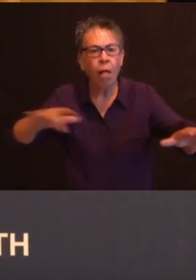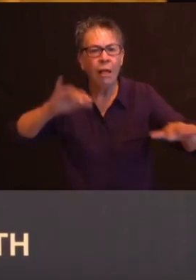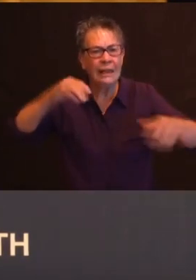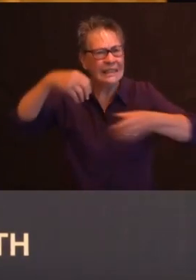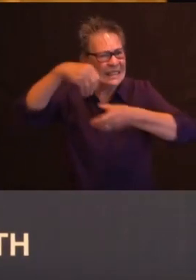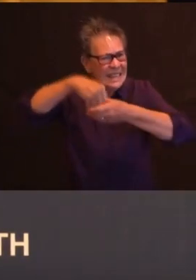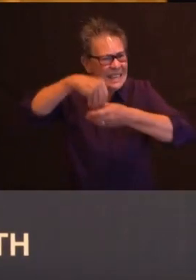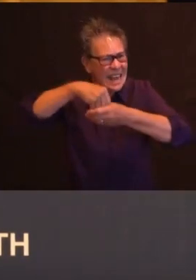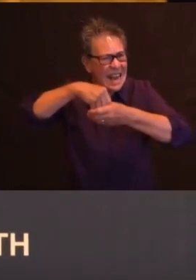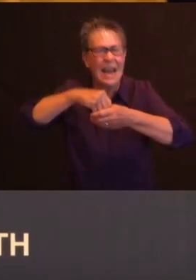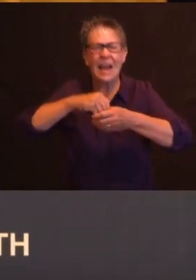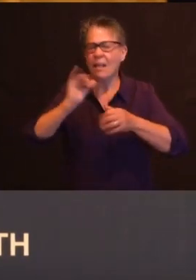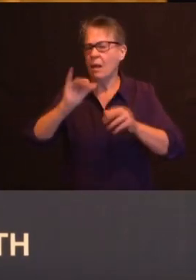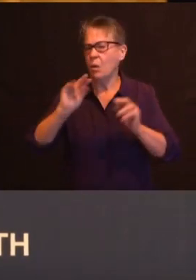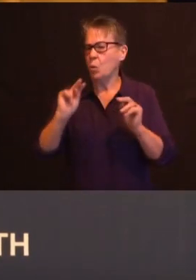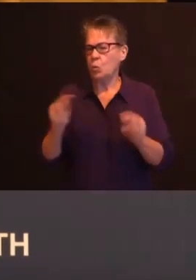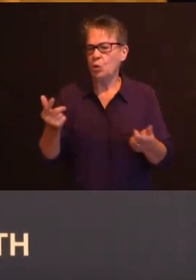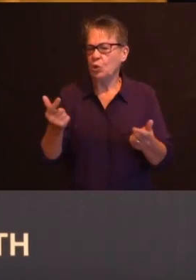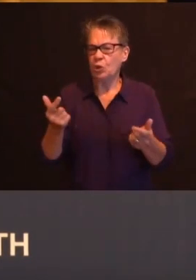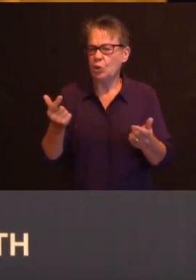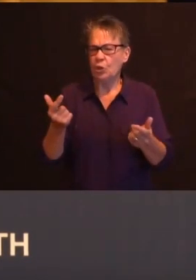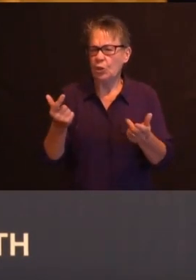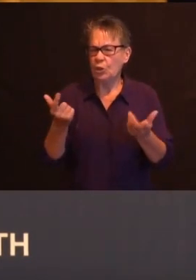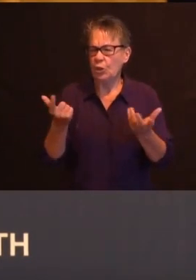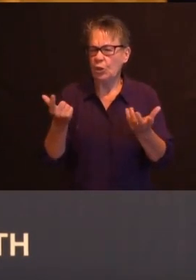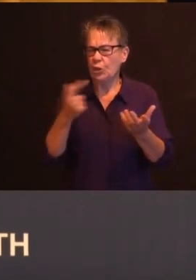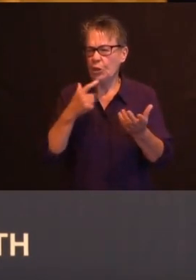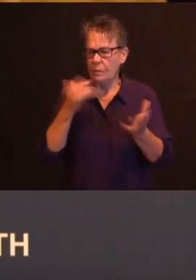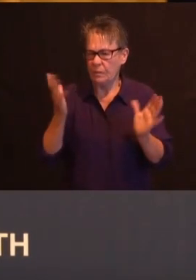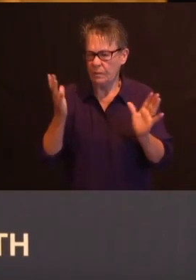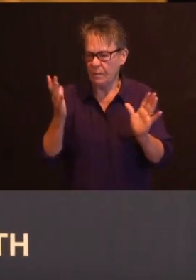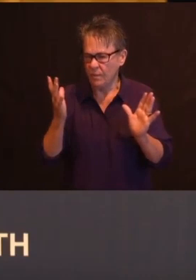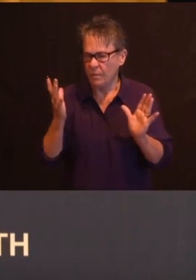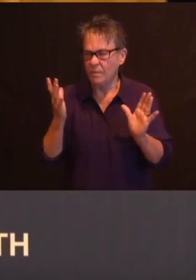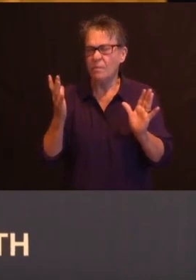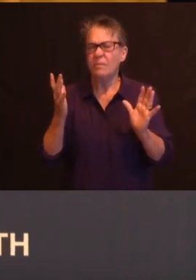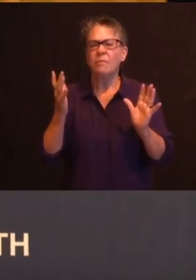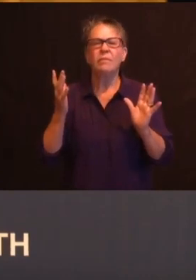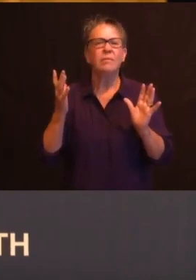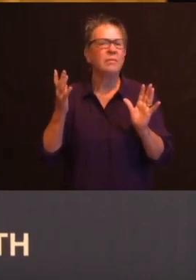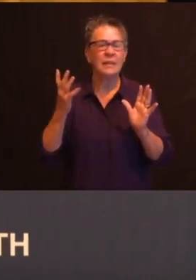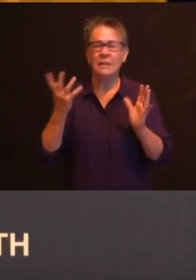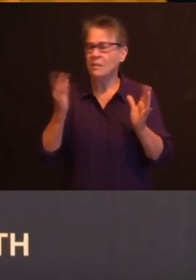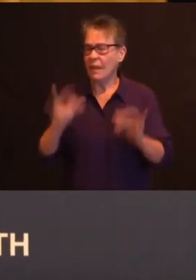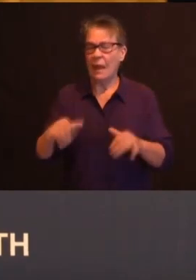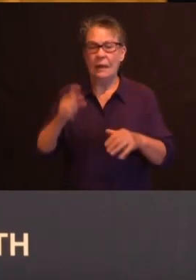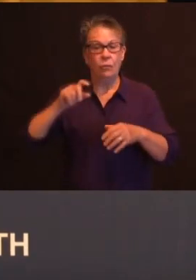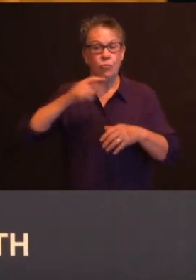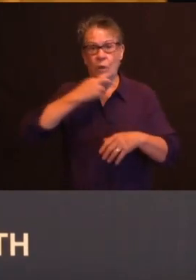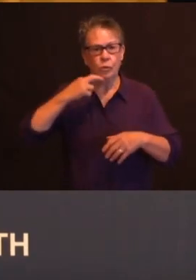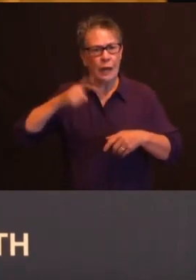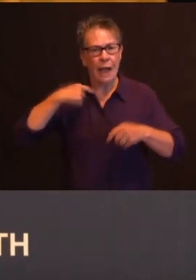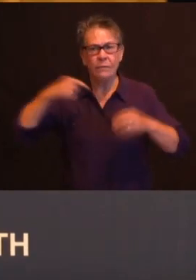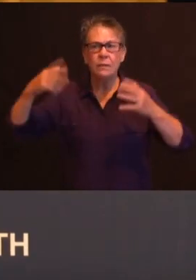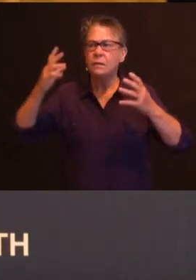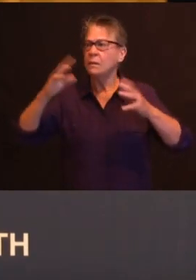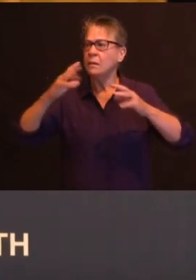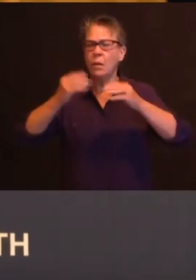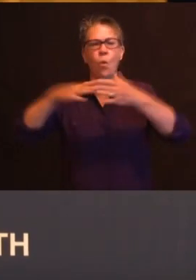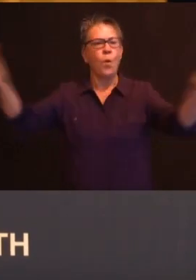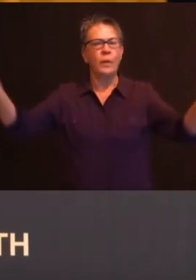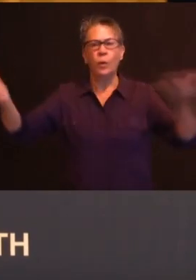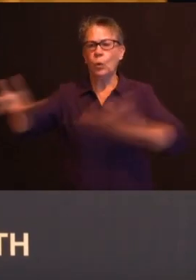been a crushing reality for restaurants, particularly the mom and pop operators, which is overwhelmingly the case in our state.